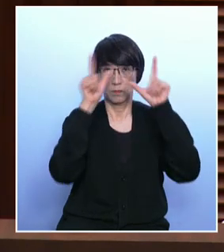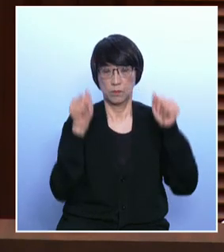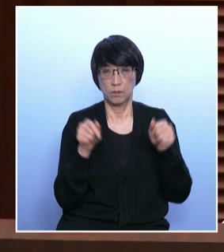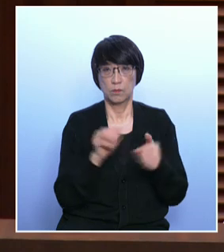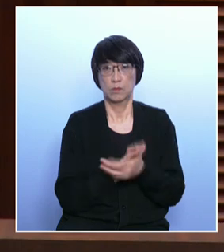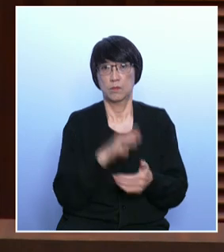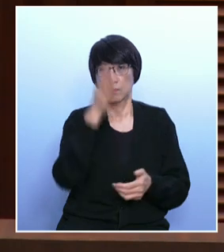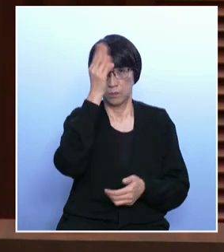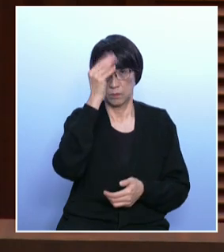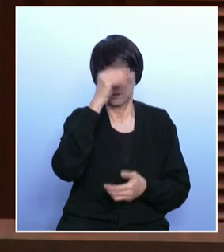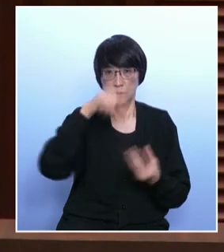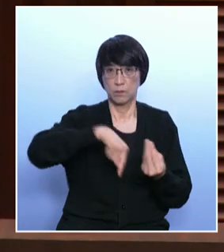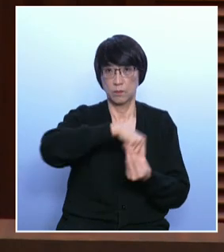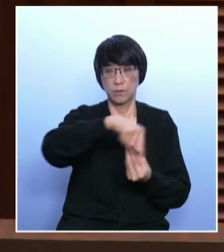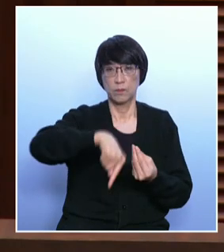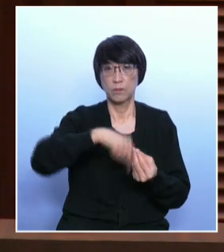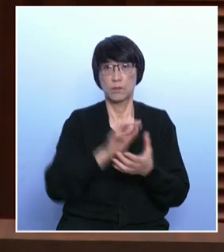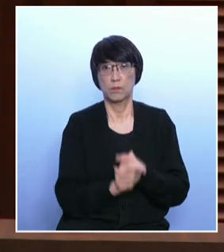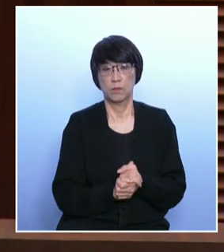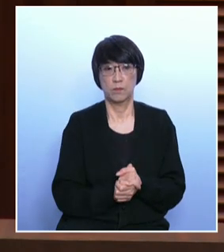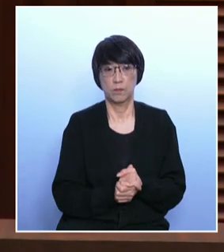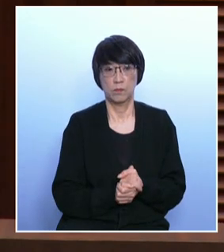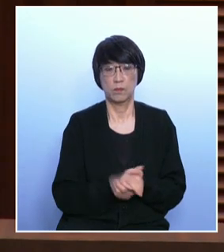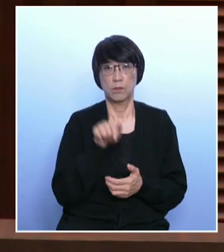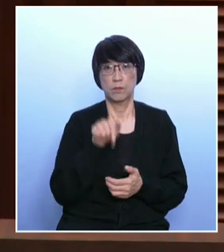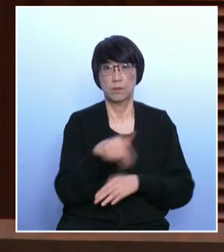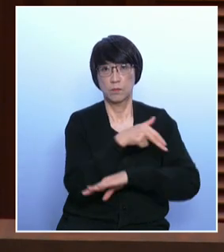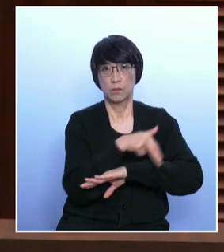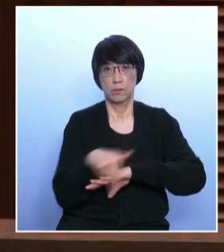in order to provide more space for